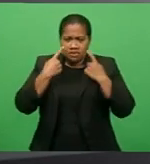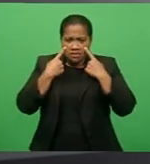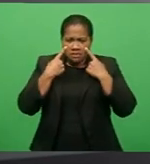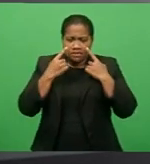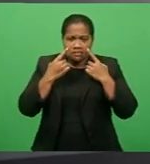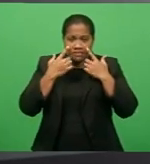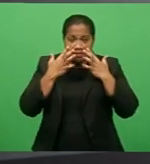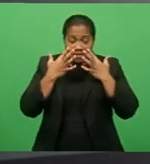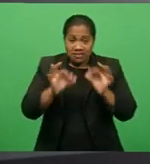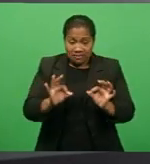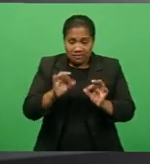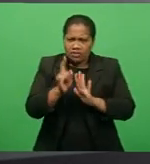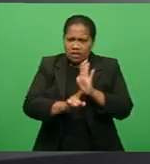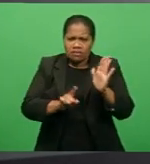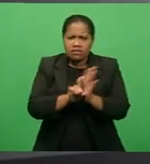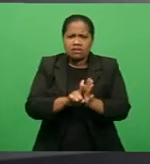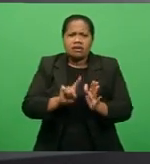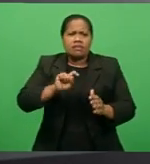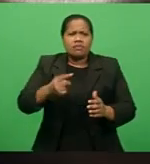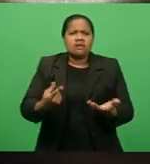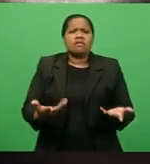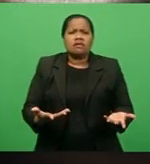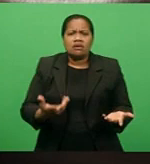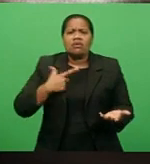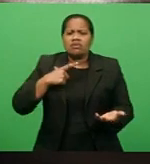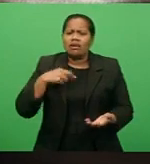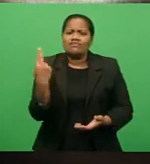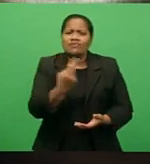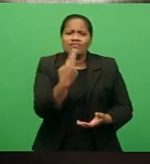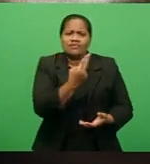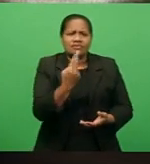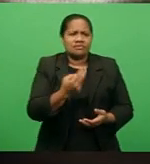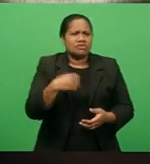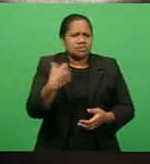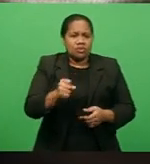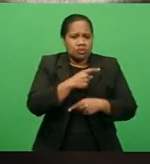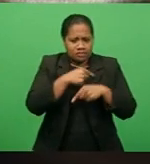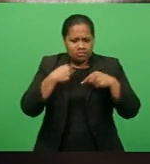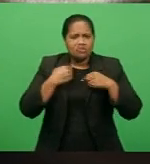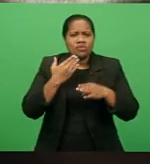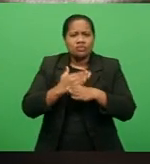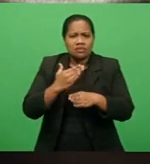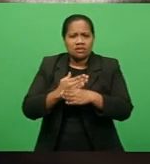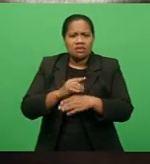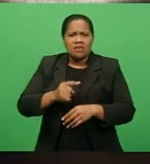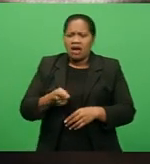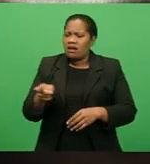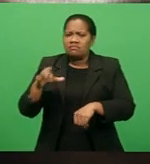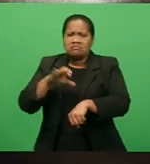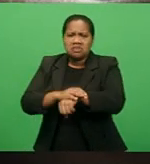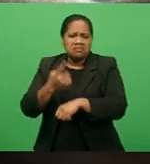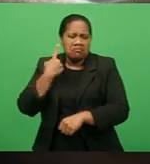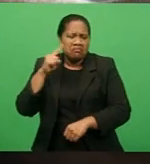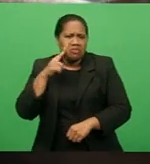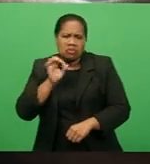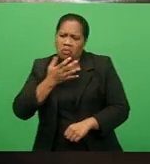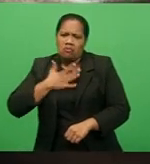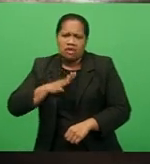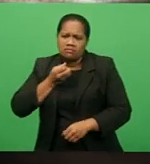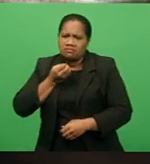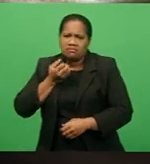here. In fact, we were not roaming and we were walking there. And he doesn't want to listen. And